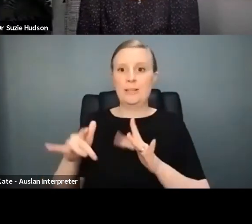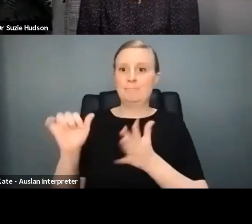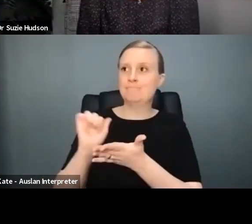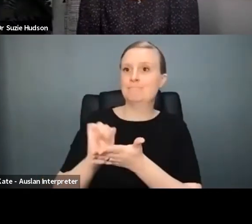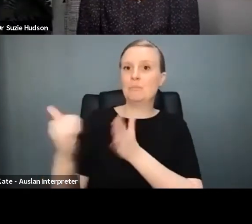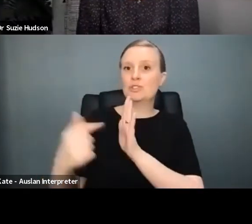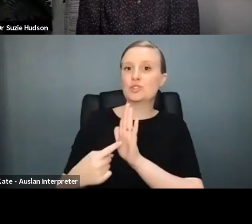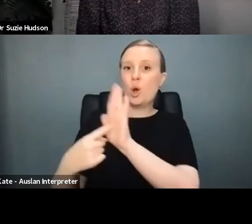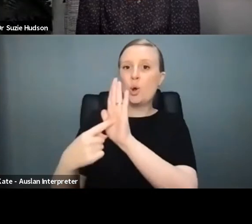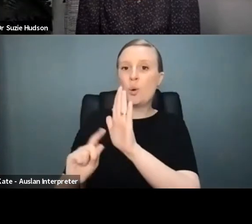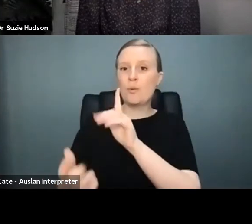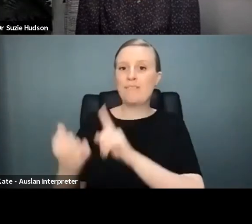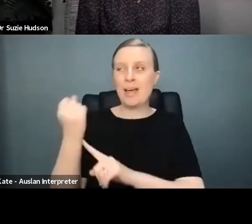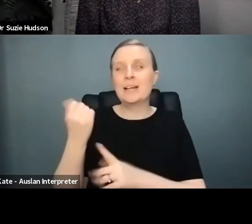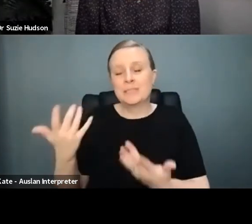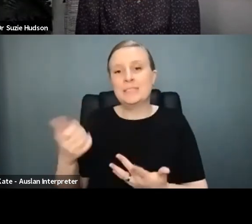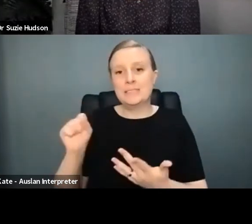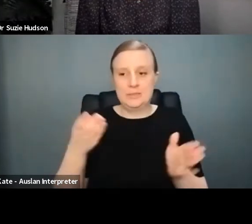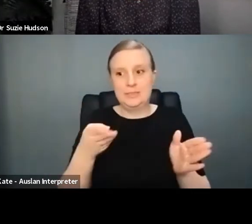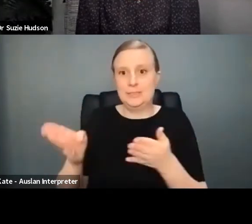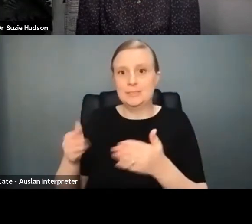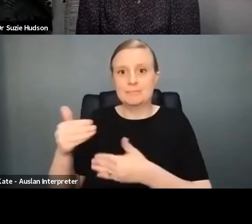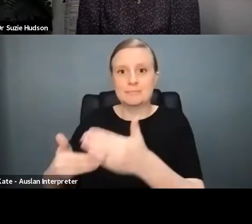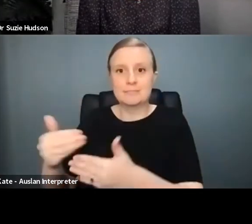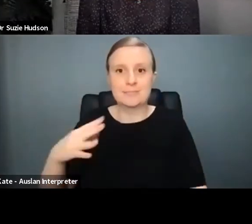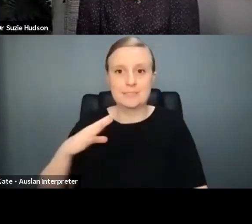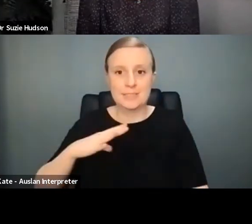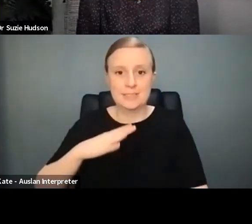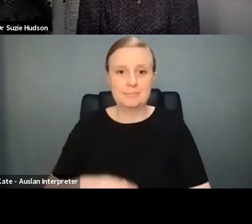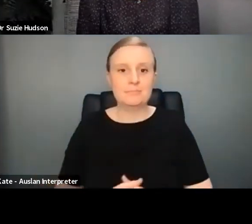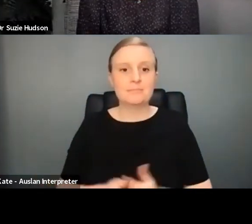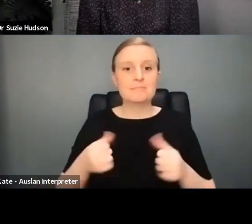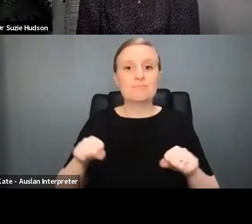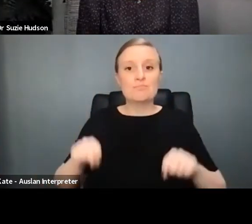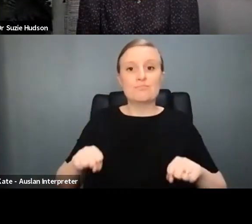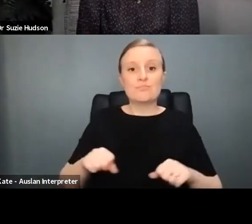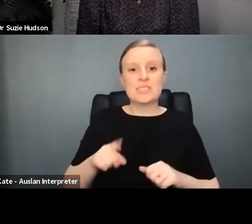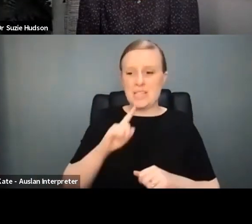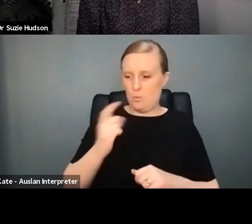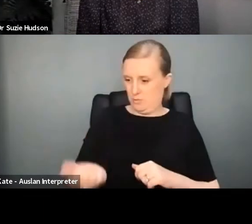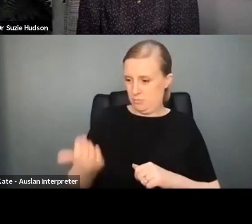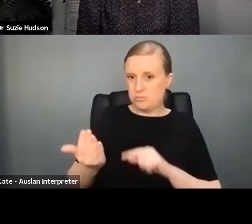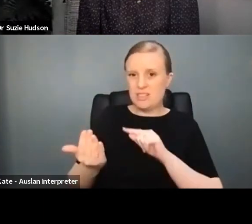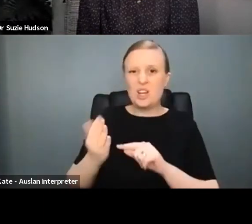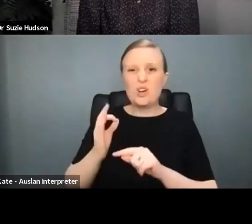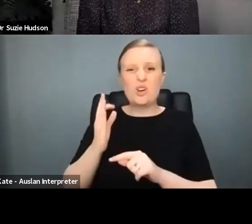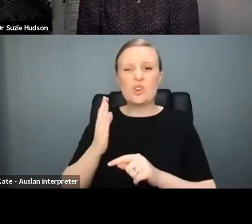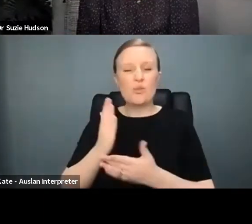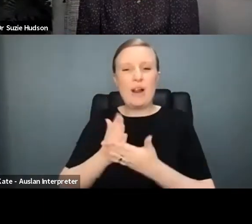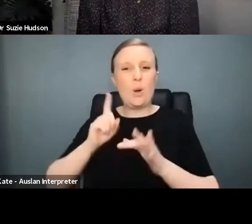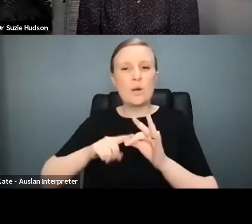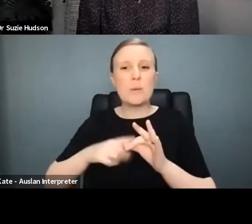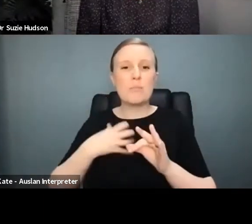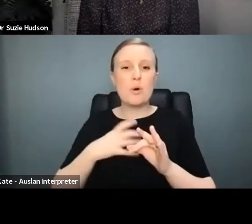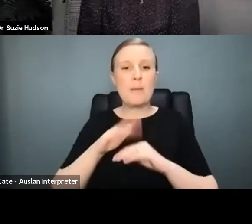you. The next, it's not really a question, I think it's just a comment, so we'll take it as a comment. And it was, look, we saw an escalation